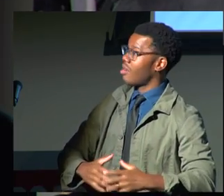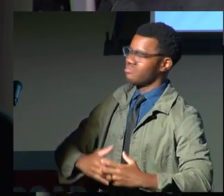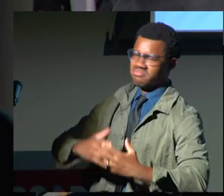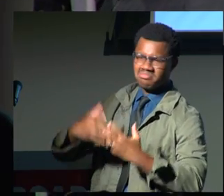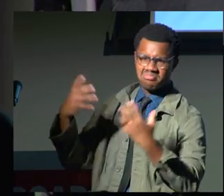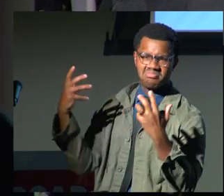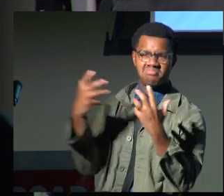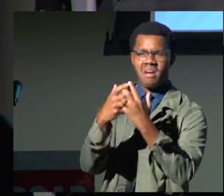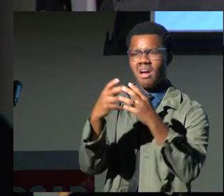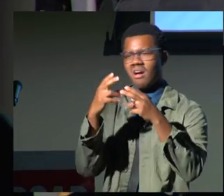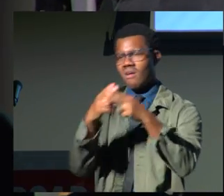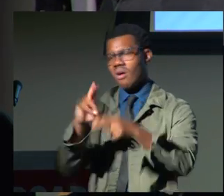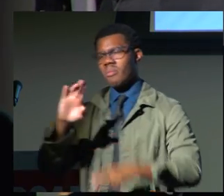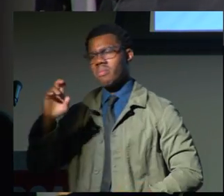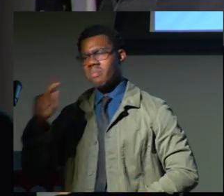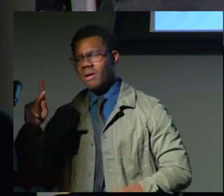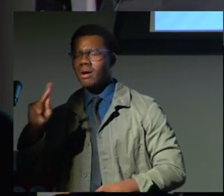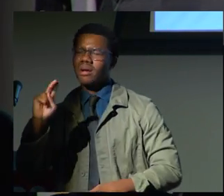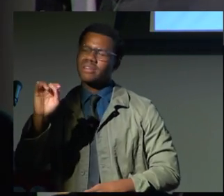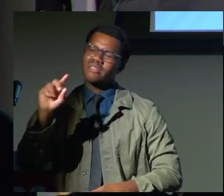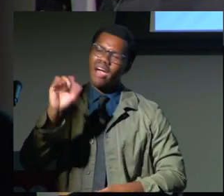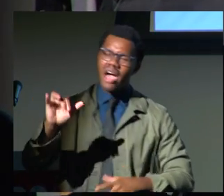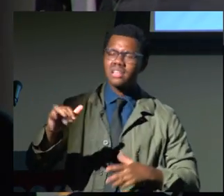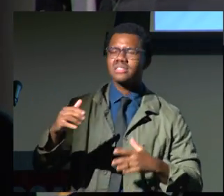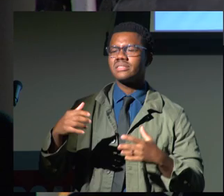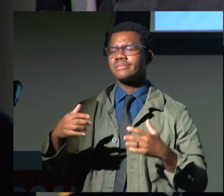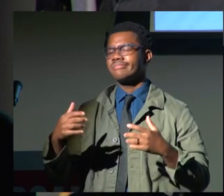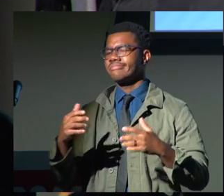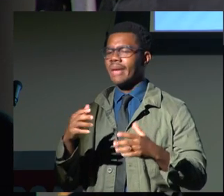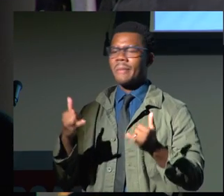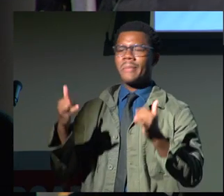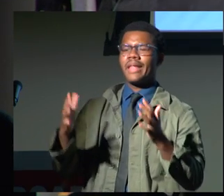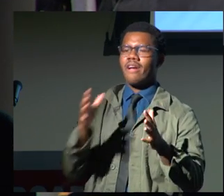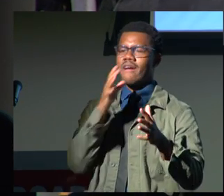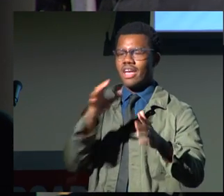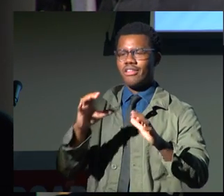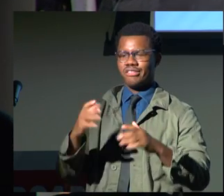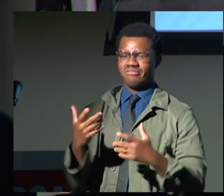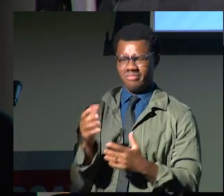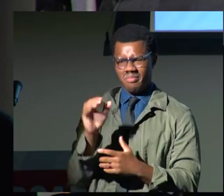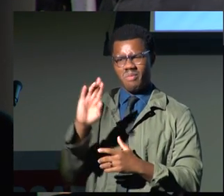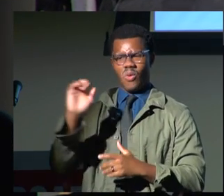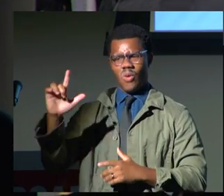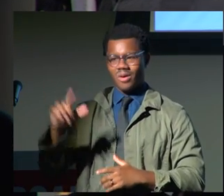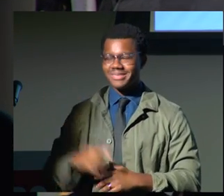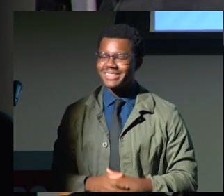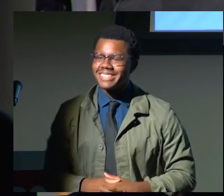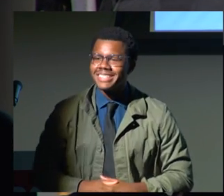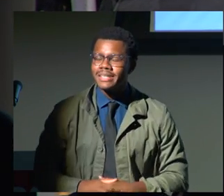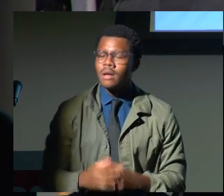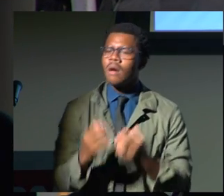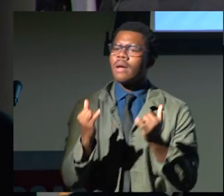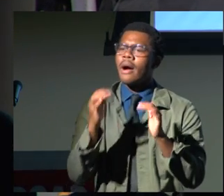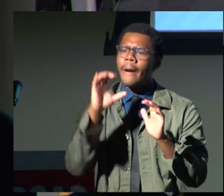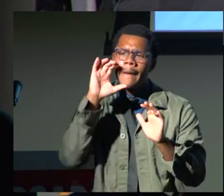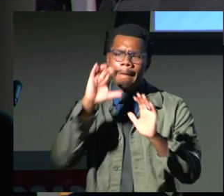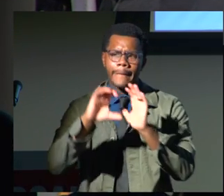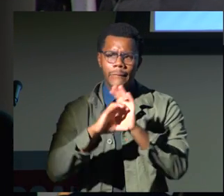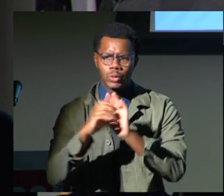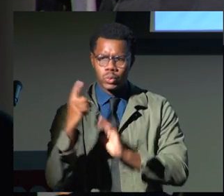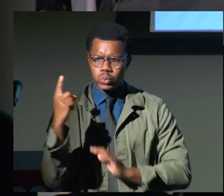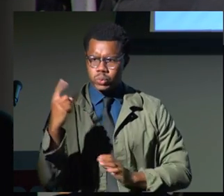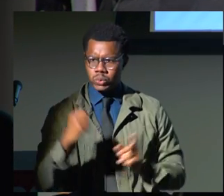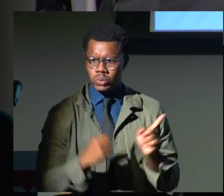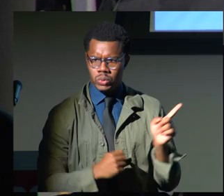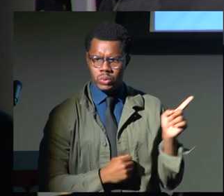said, that's exactly it. Can I have image number one? We're going to have a look at the work that's actually in the Broad